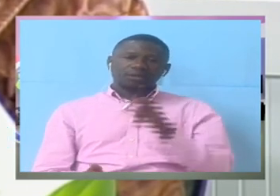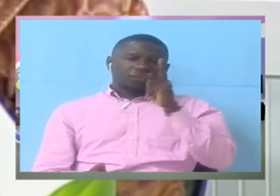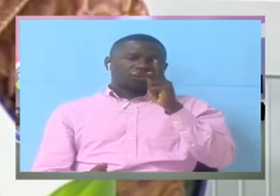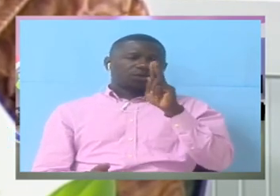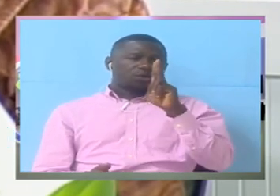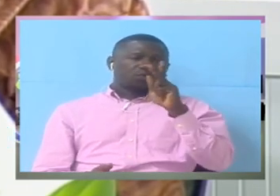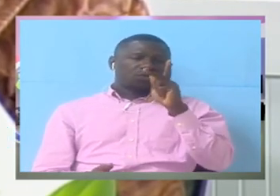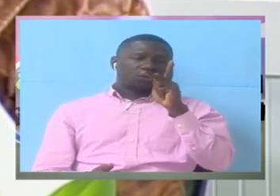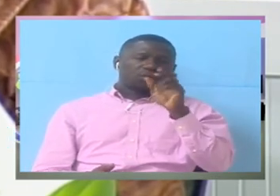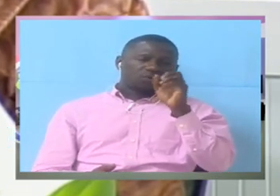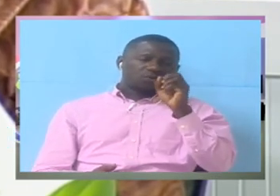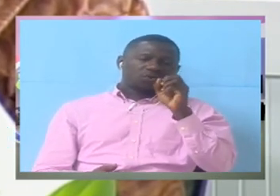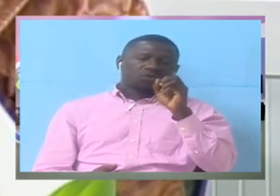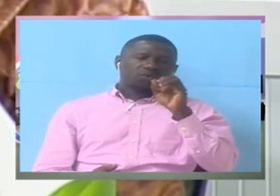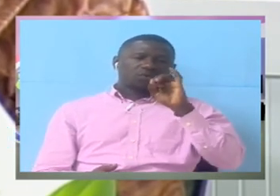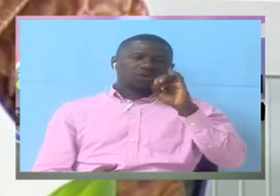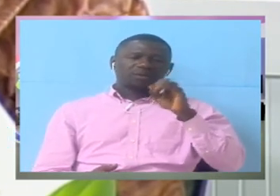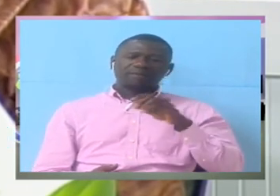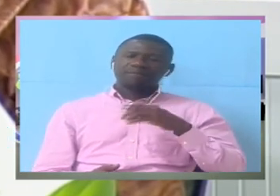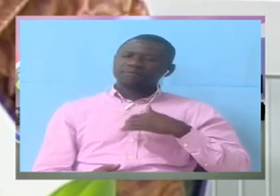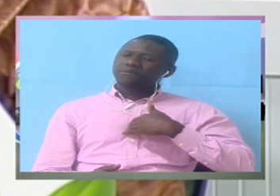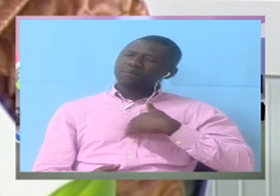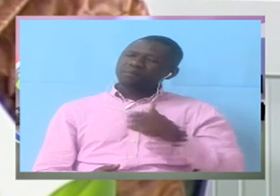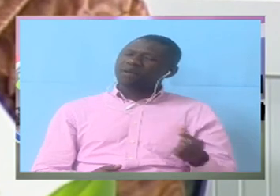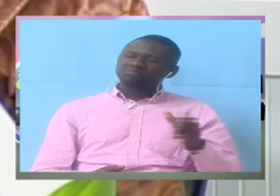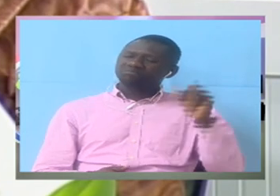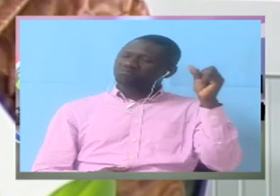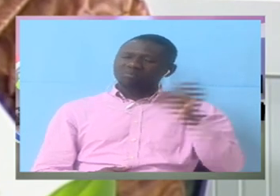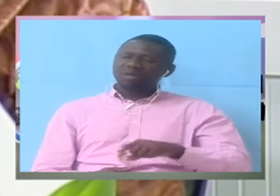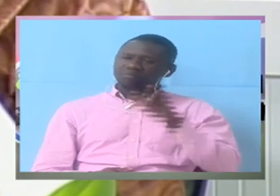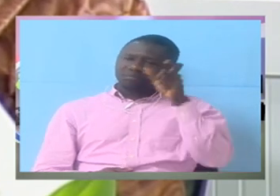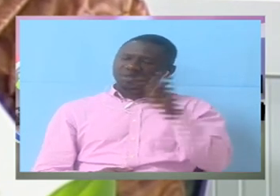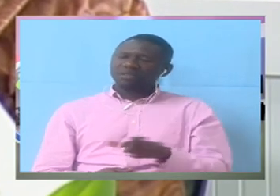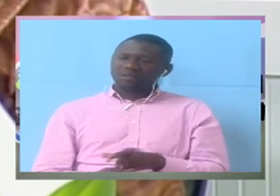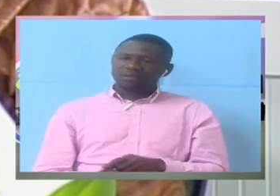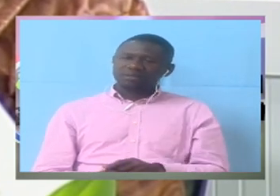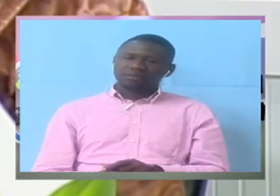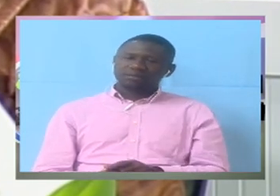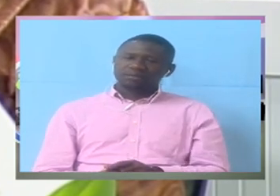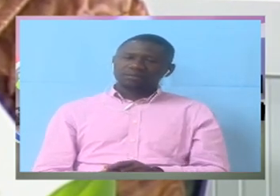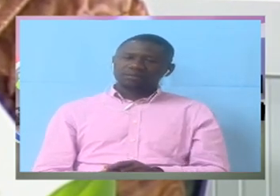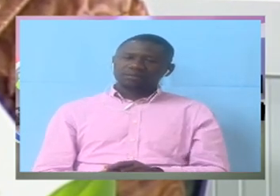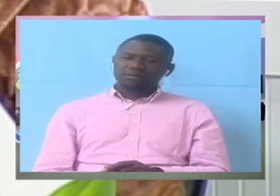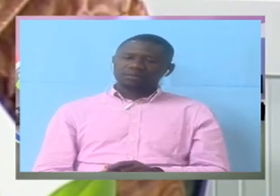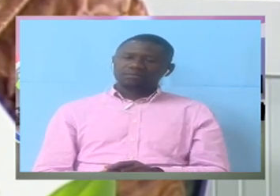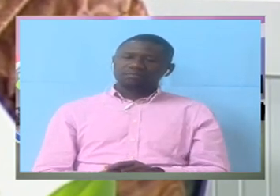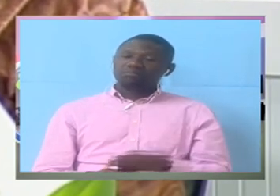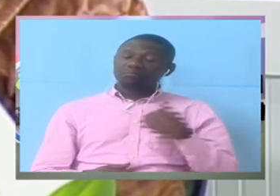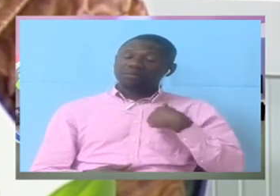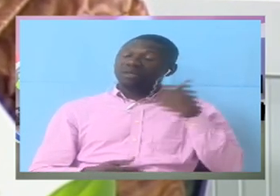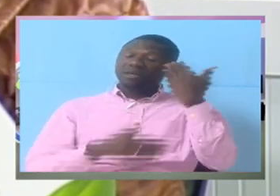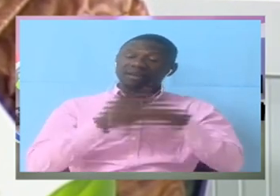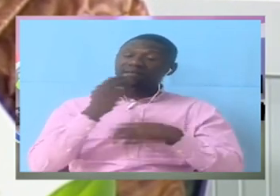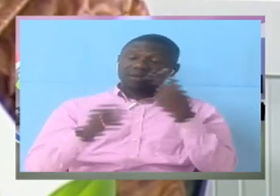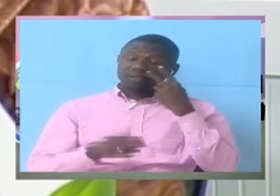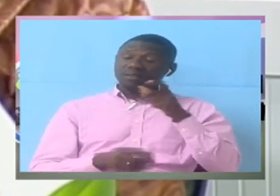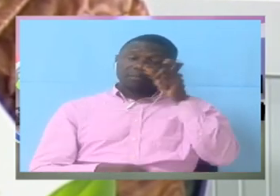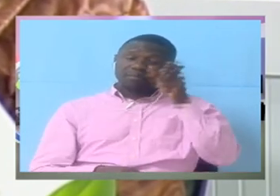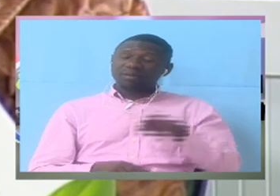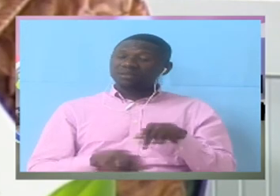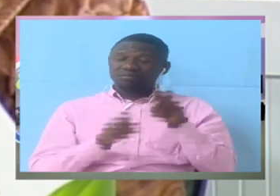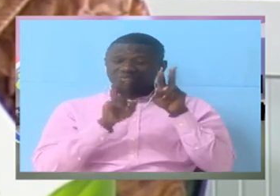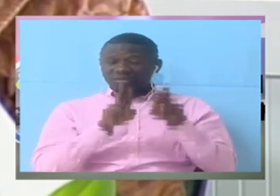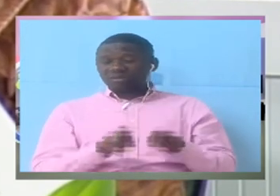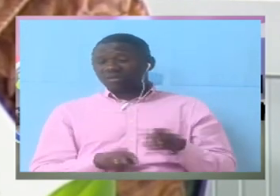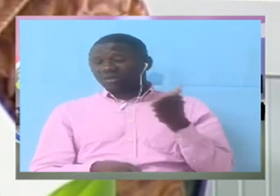There is no crooked person in the whole world. There is none that I have ever seen in